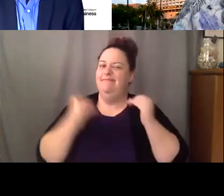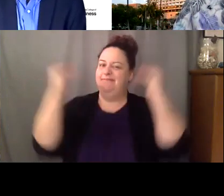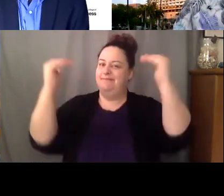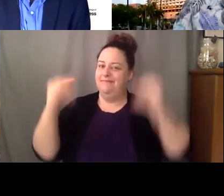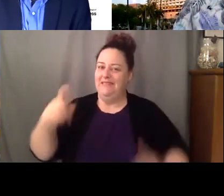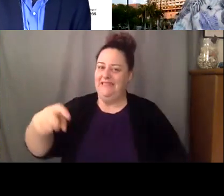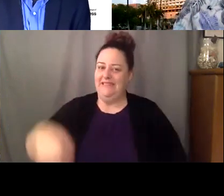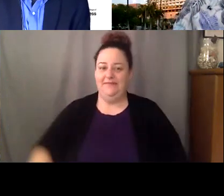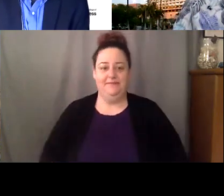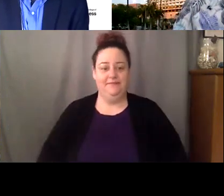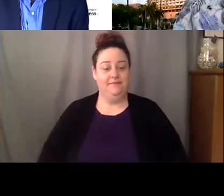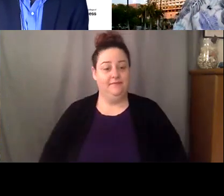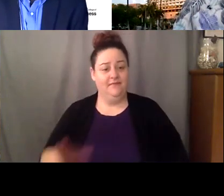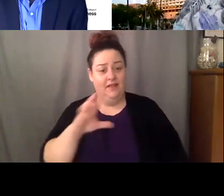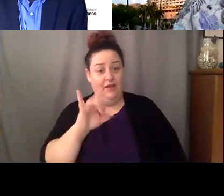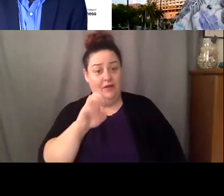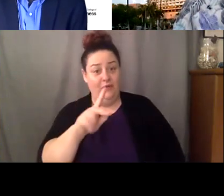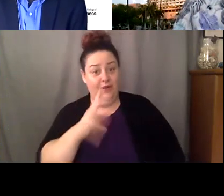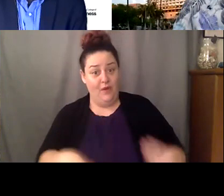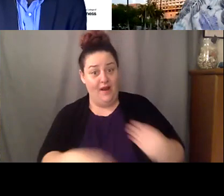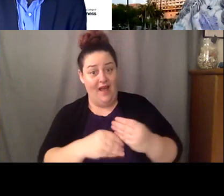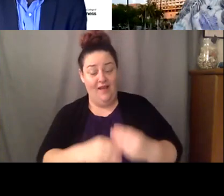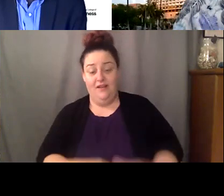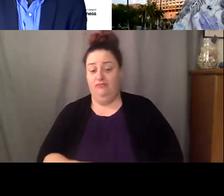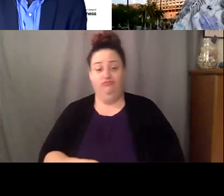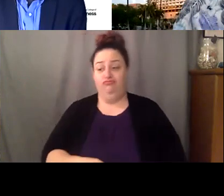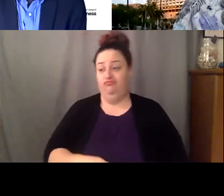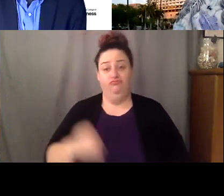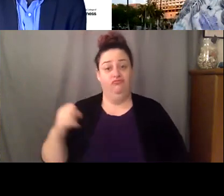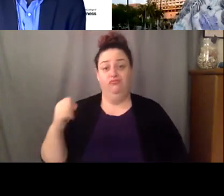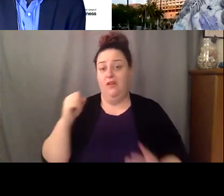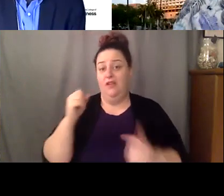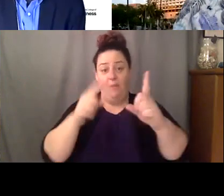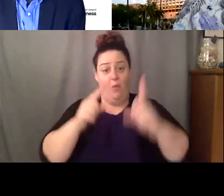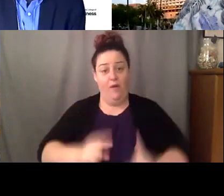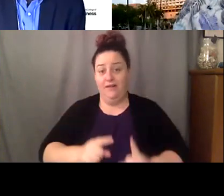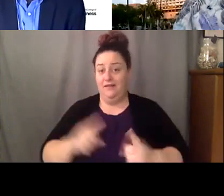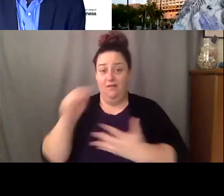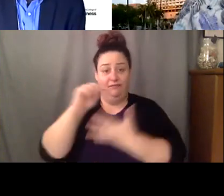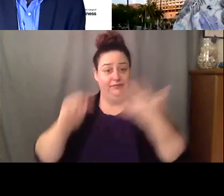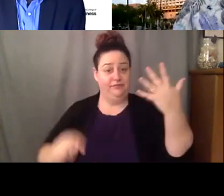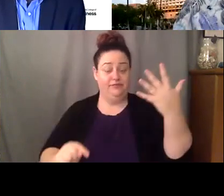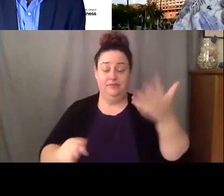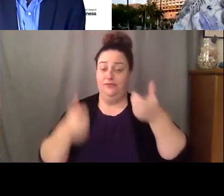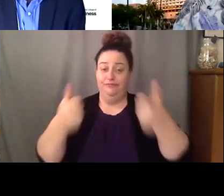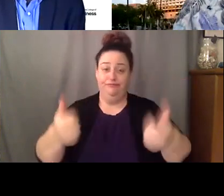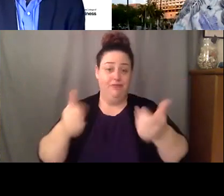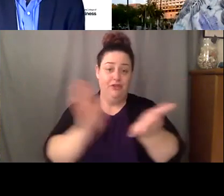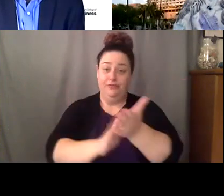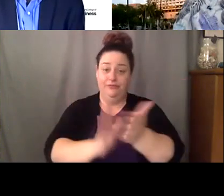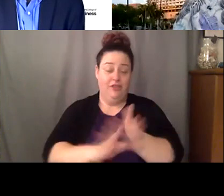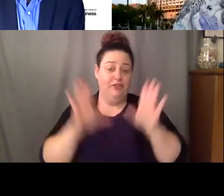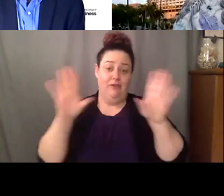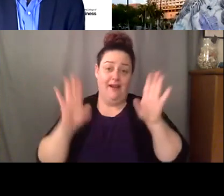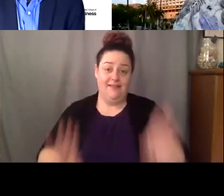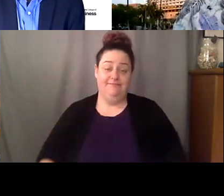Rick, do you want to add anything to that? I think they're all great points. I think that it's, you know, it's